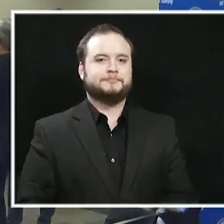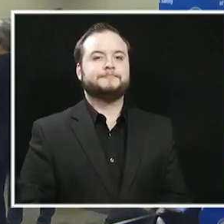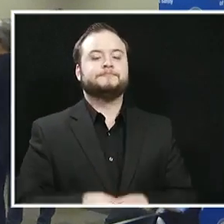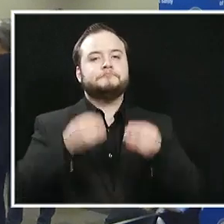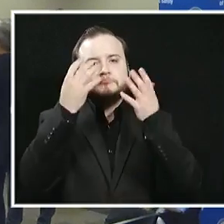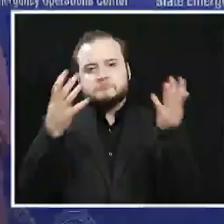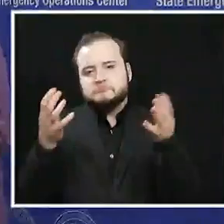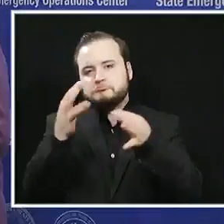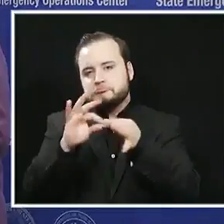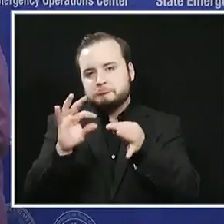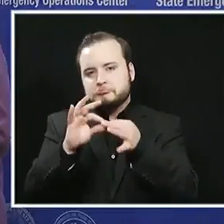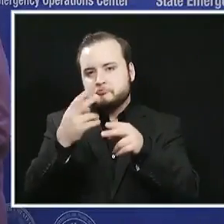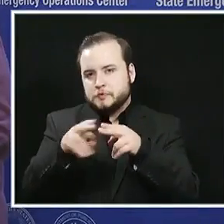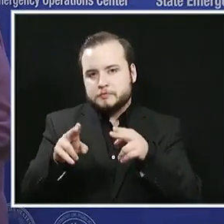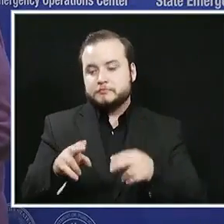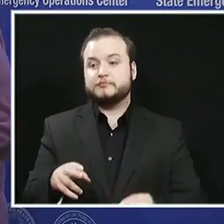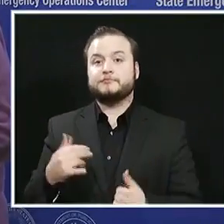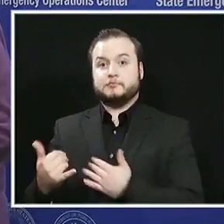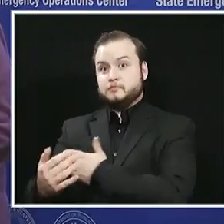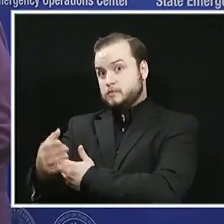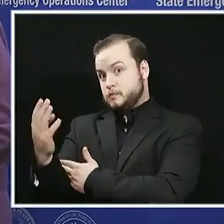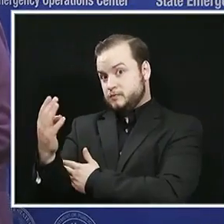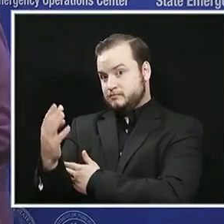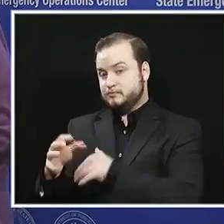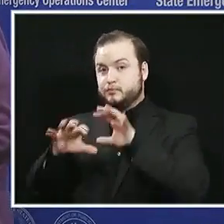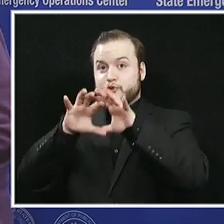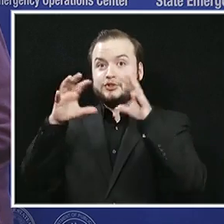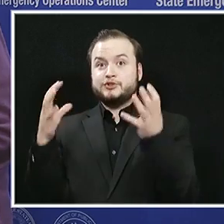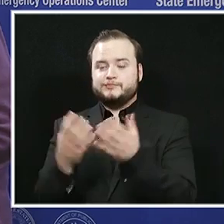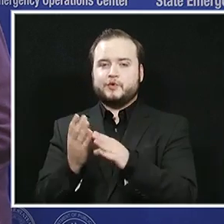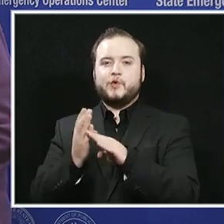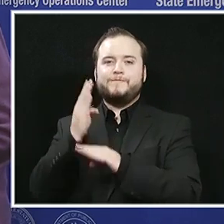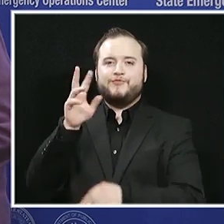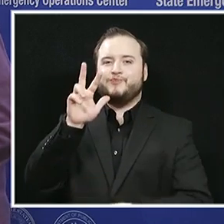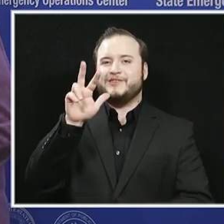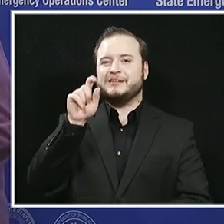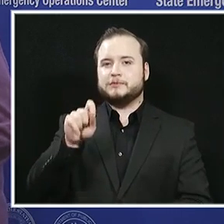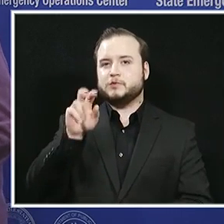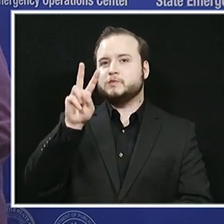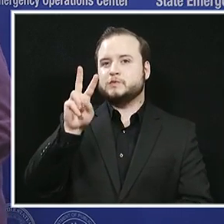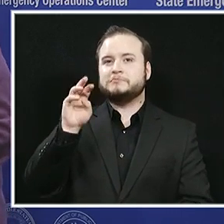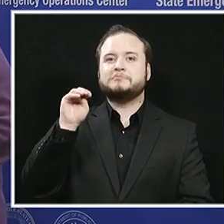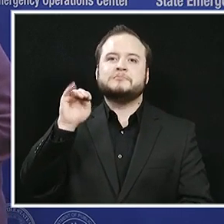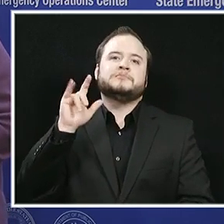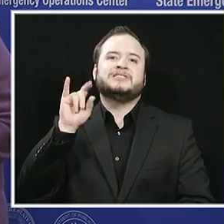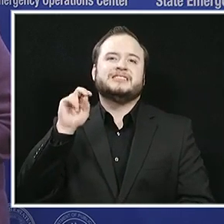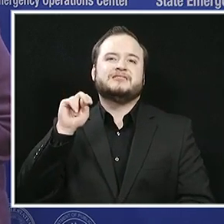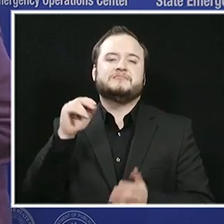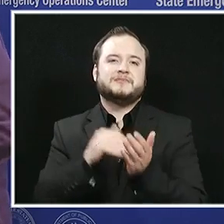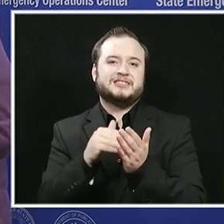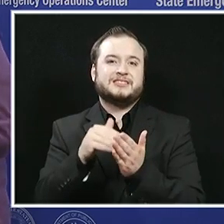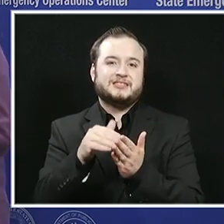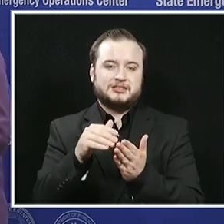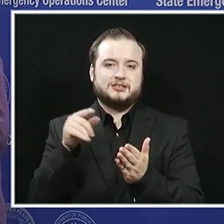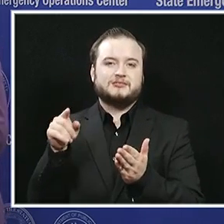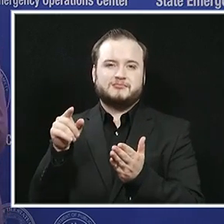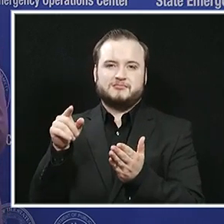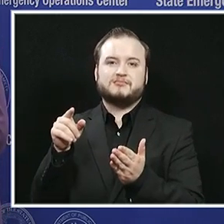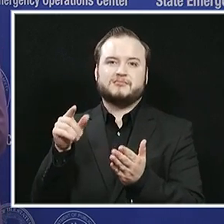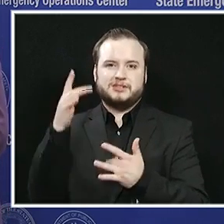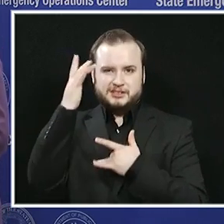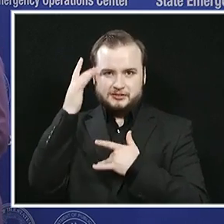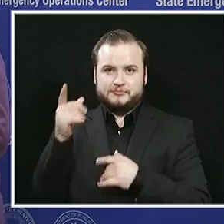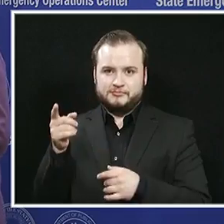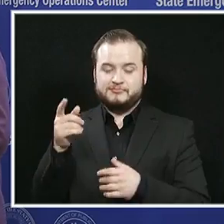morning, globally, we were over 3.2 million cases around the world and sadly 228,000 deaths. In the